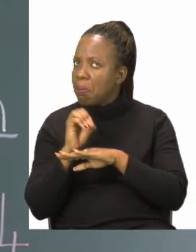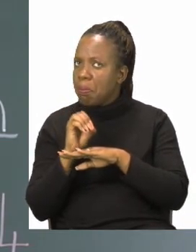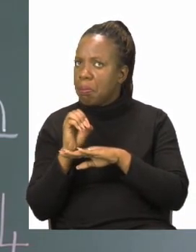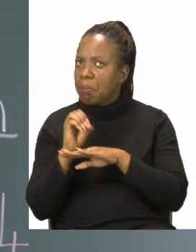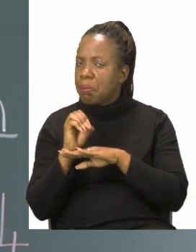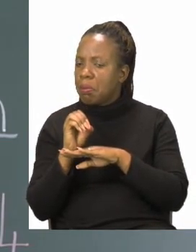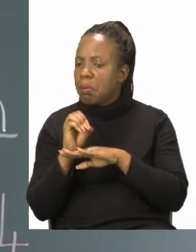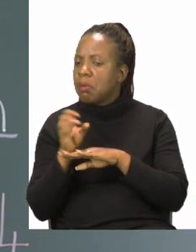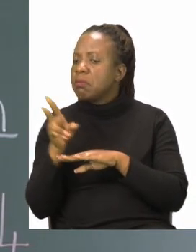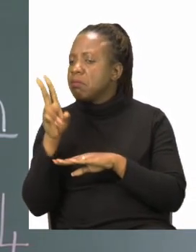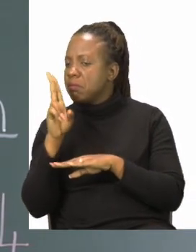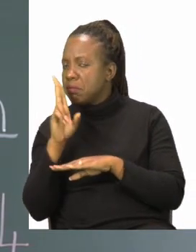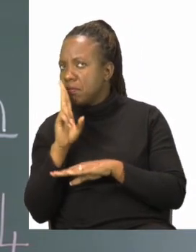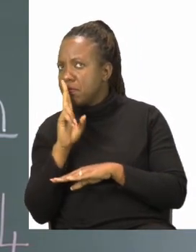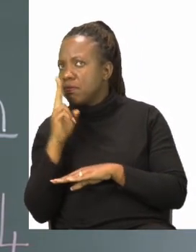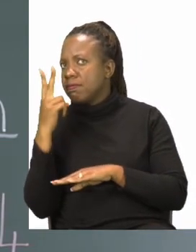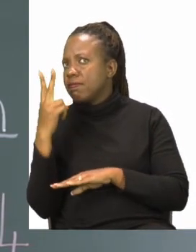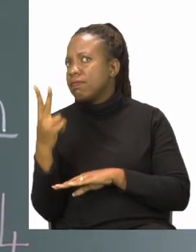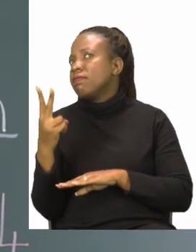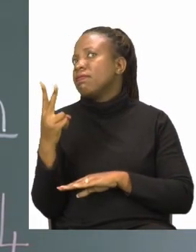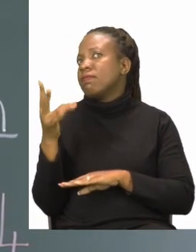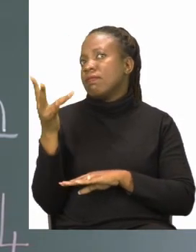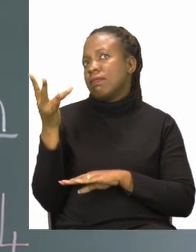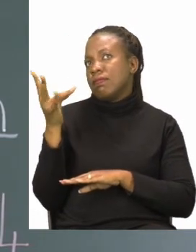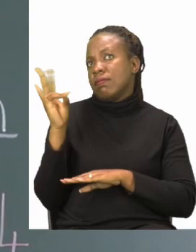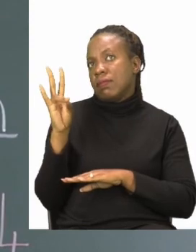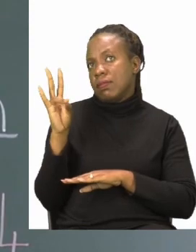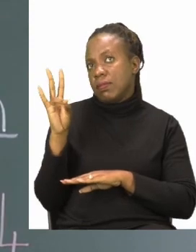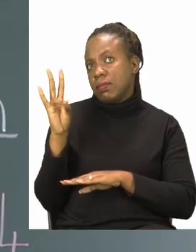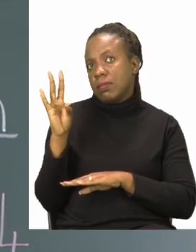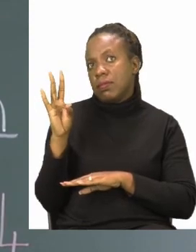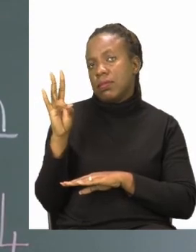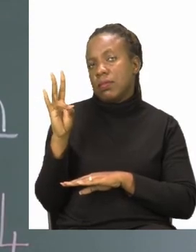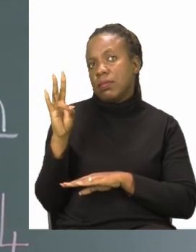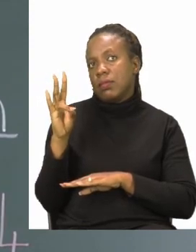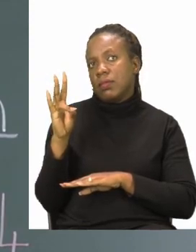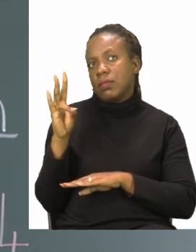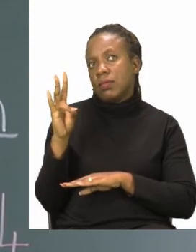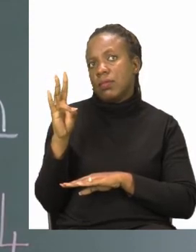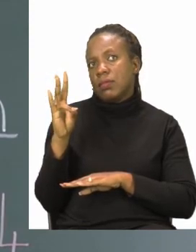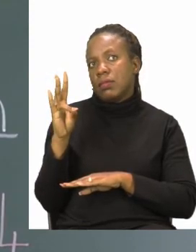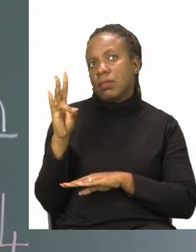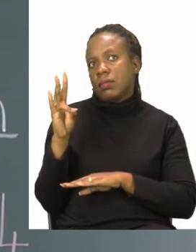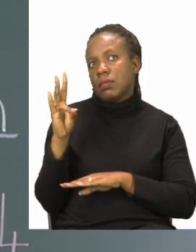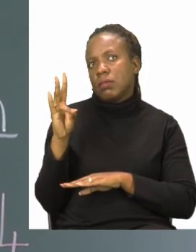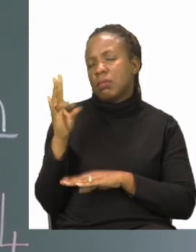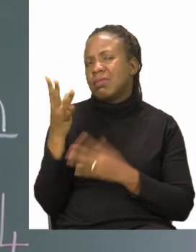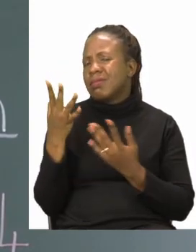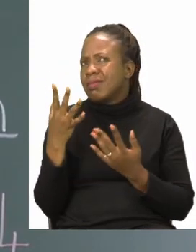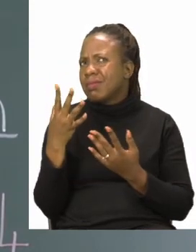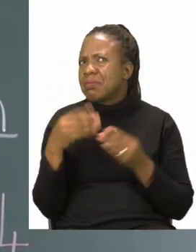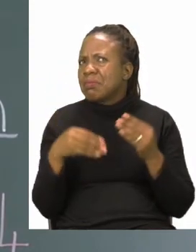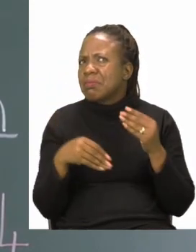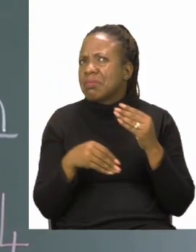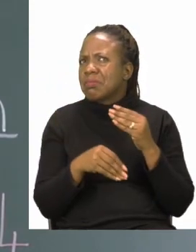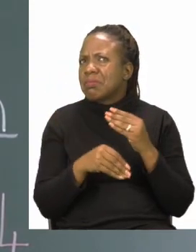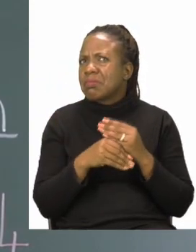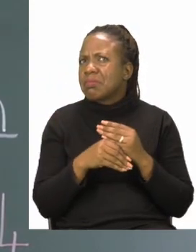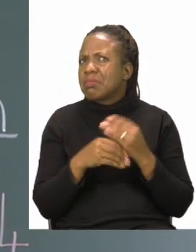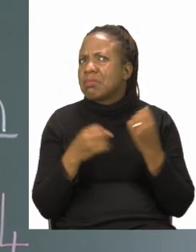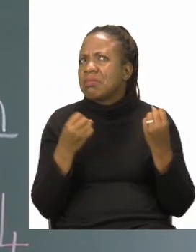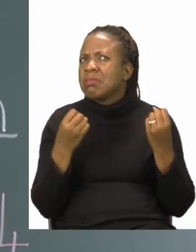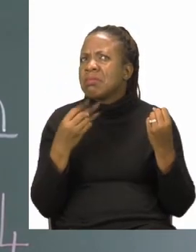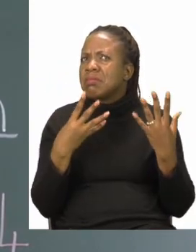and our answer was 27. How much did we have to add